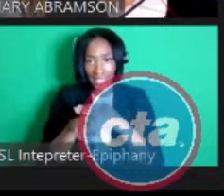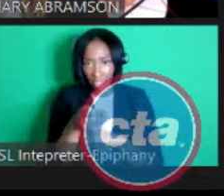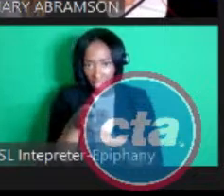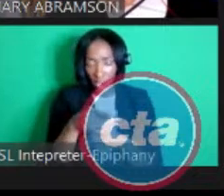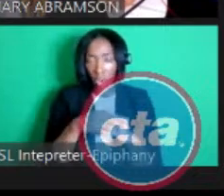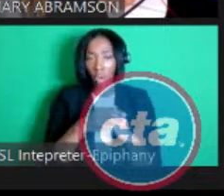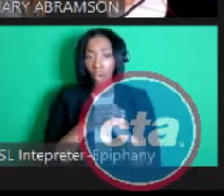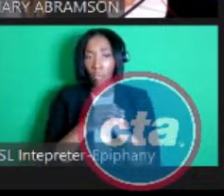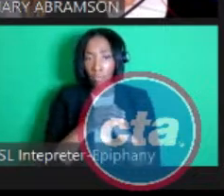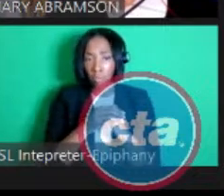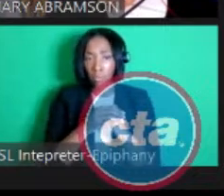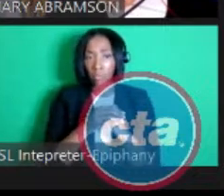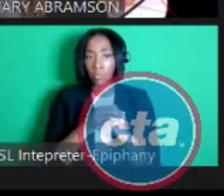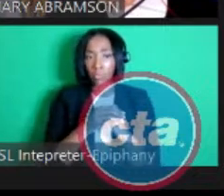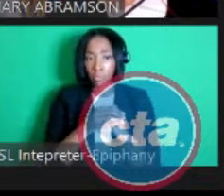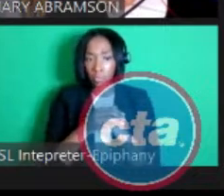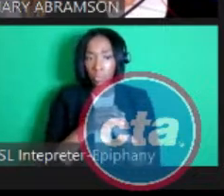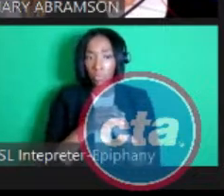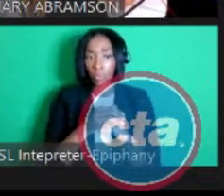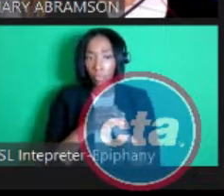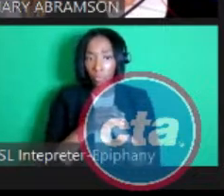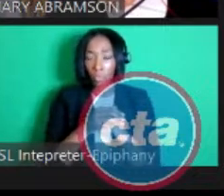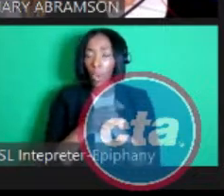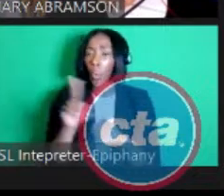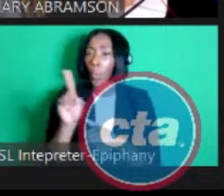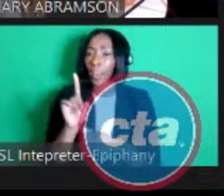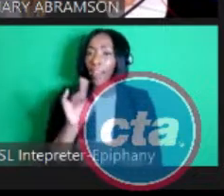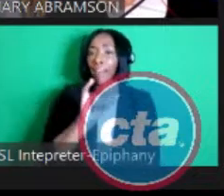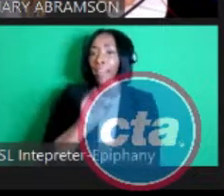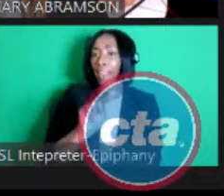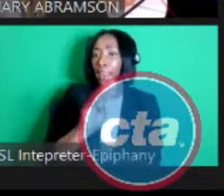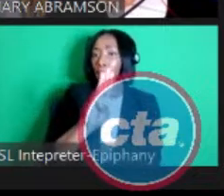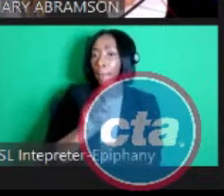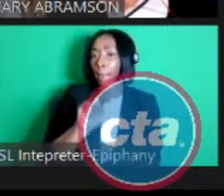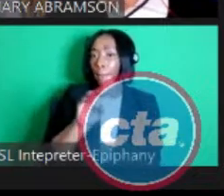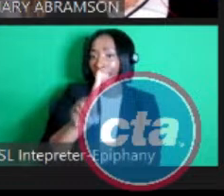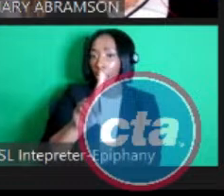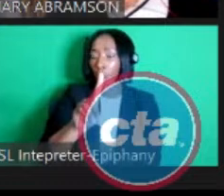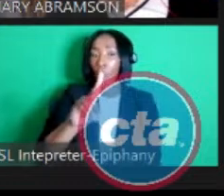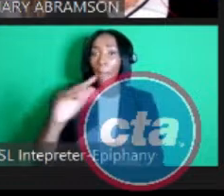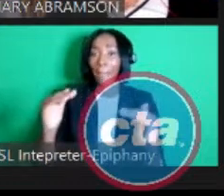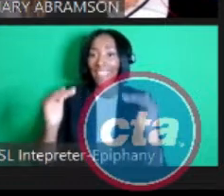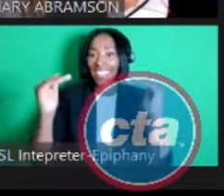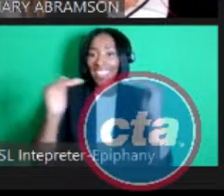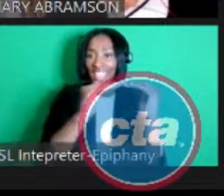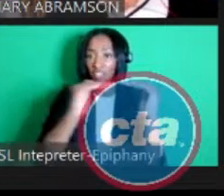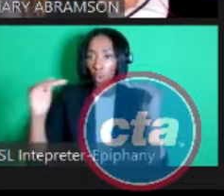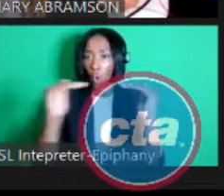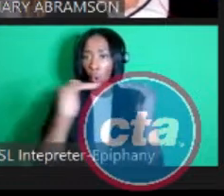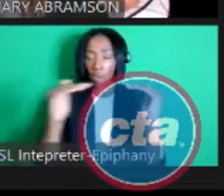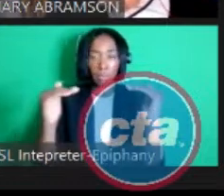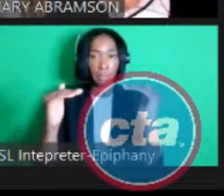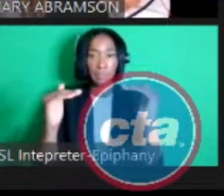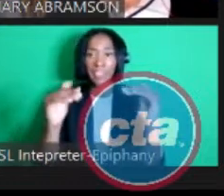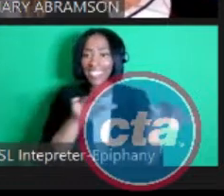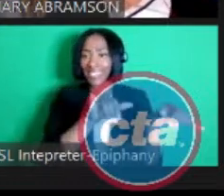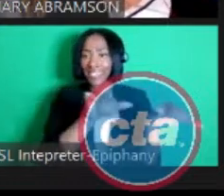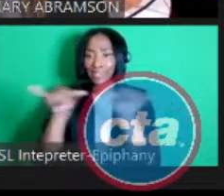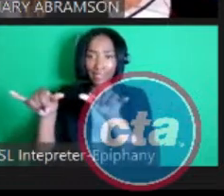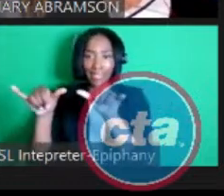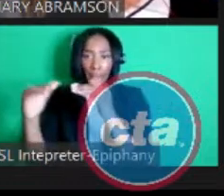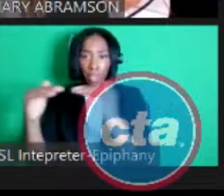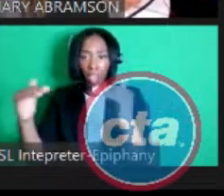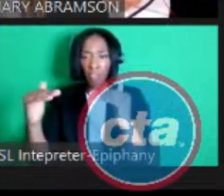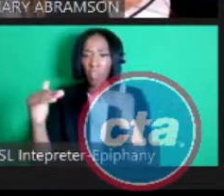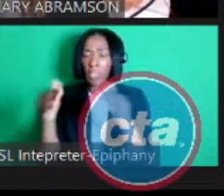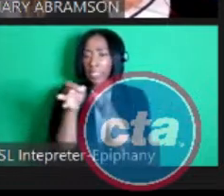to the inbound platform, which is on that same level. It's pretty simple. There's not much to it. It's